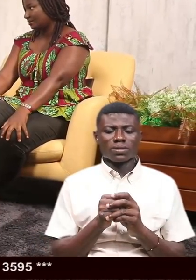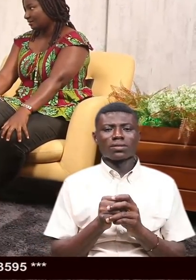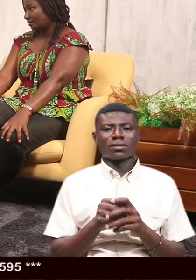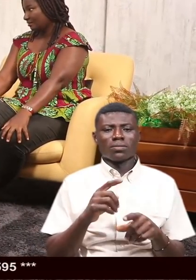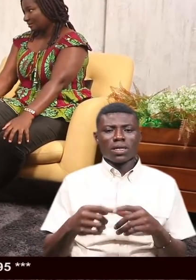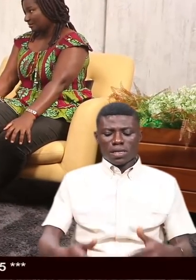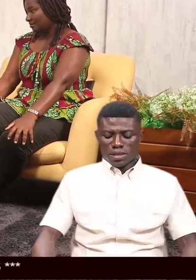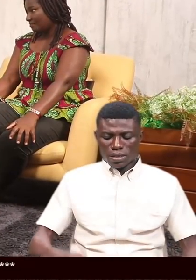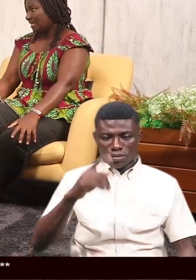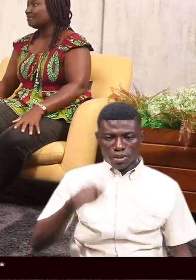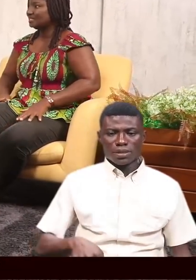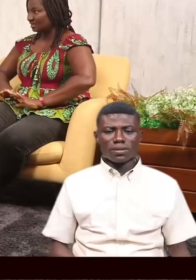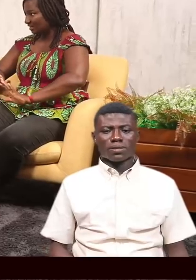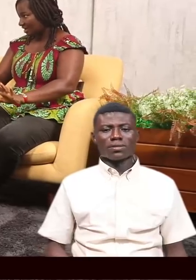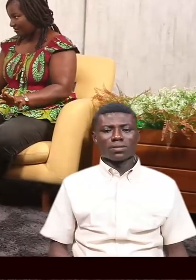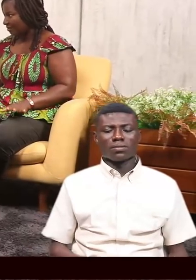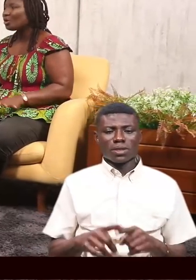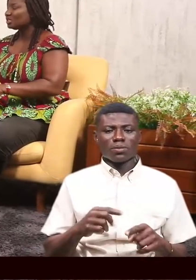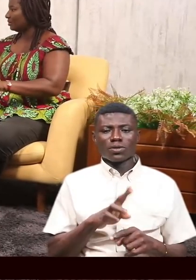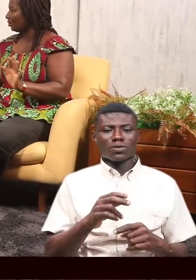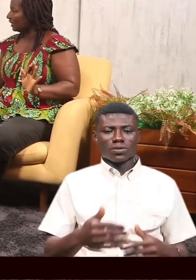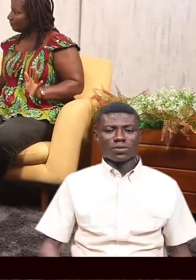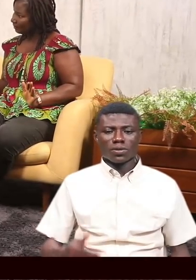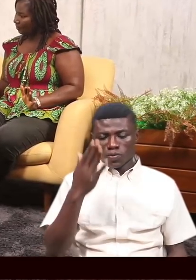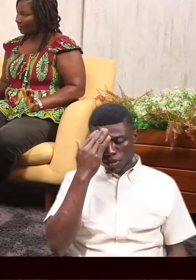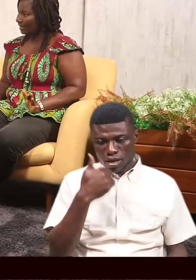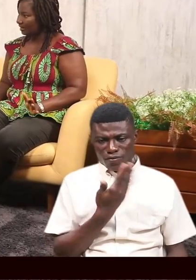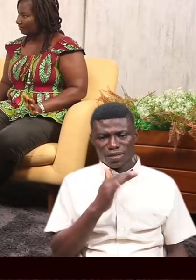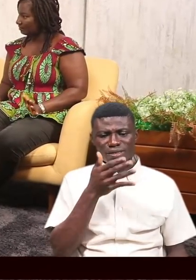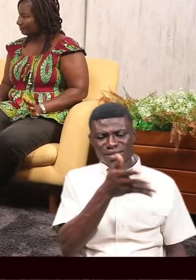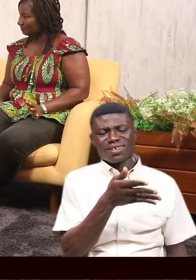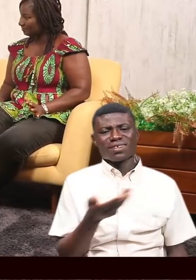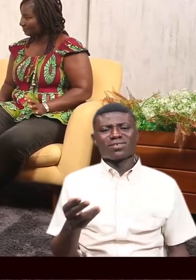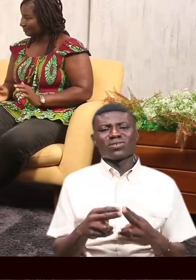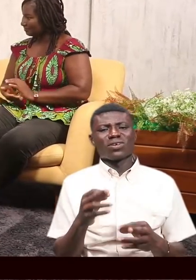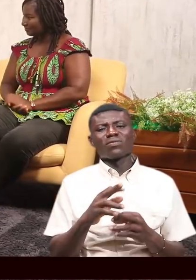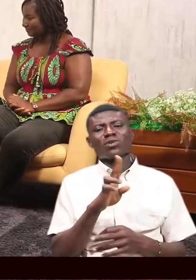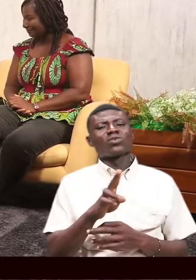skirt ba na mi timi sheni ka film because me won ni ma ne wo dada enti